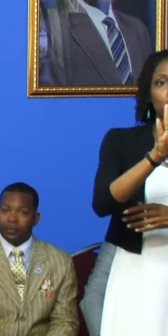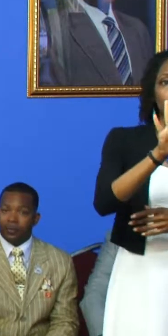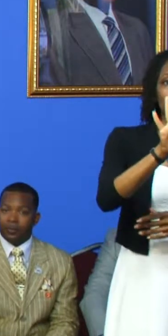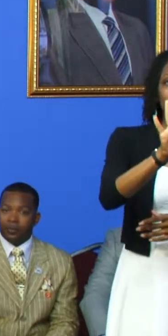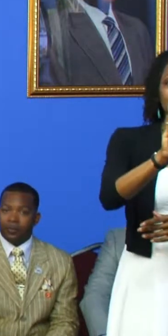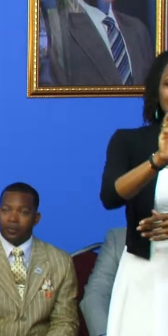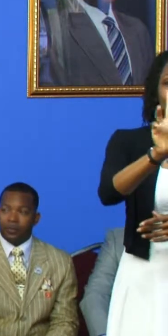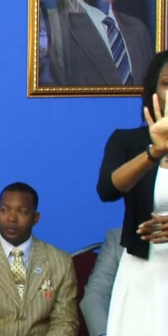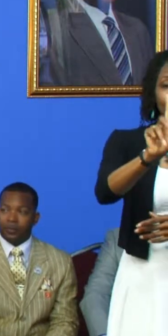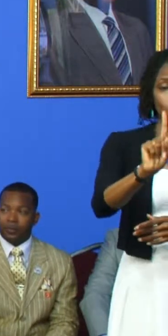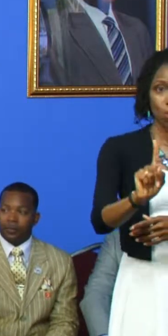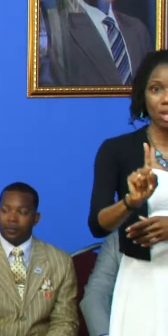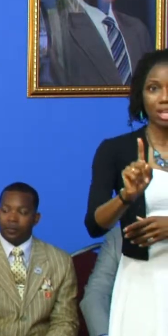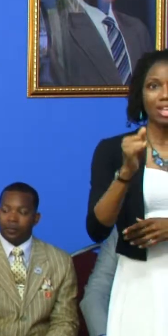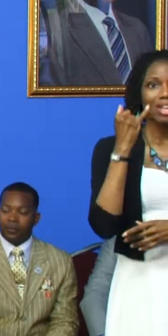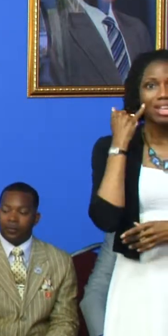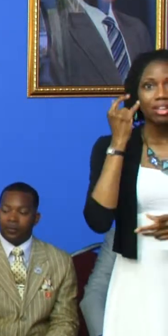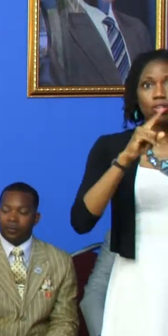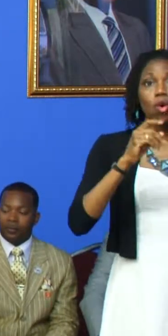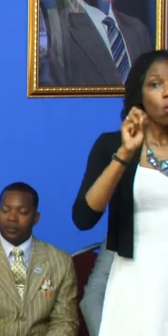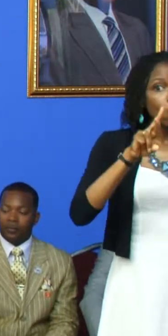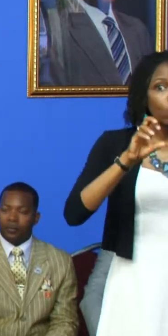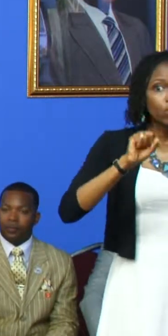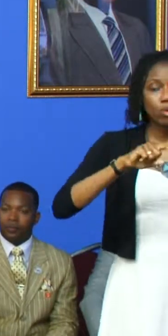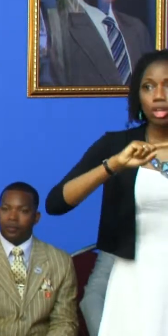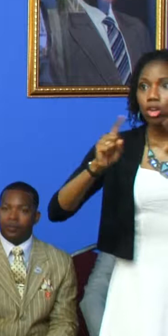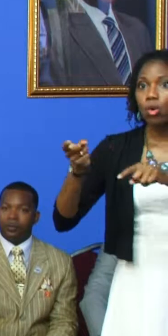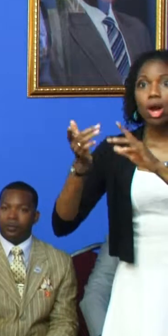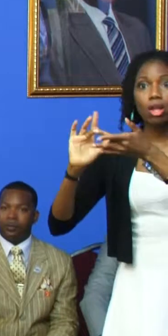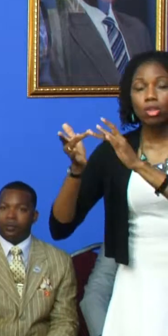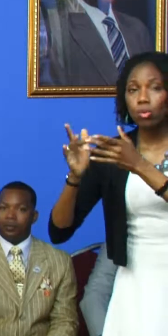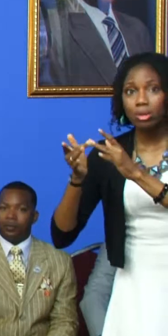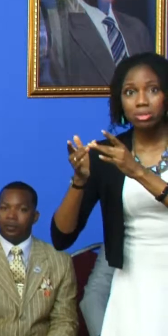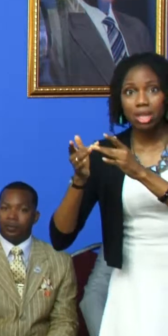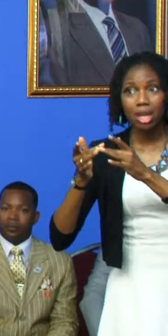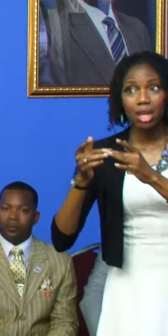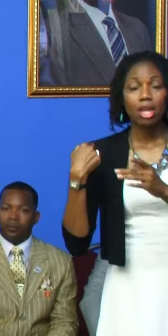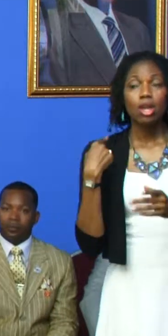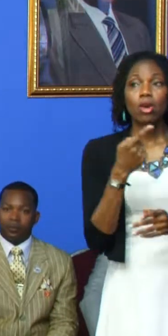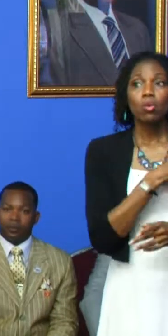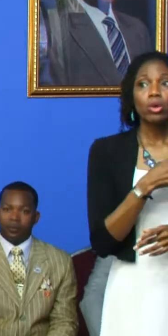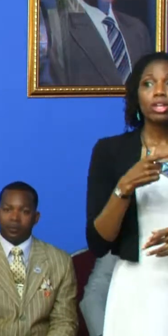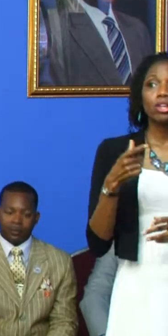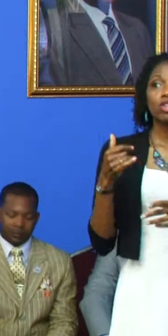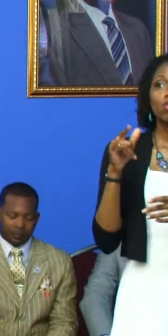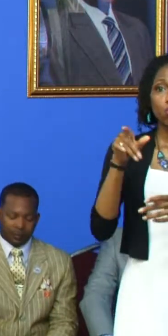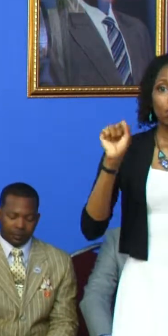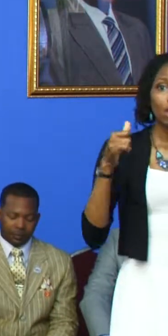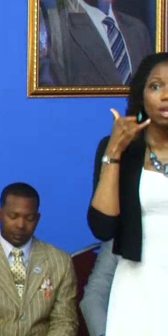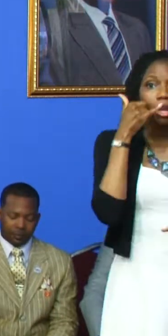1-877-626-4651. If you don't go on the website and sign in, you can call and we'll sign you in on the website while you're on the phone.